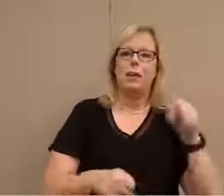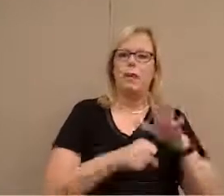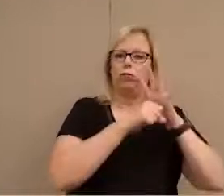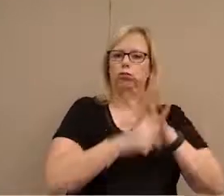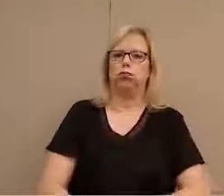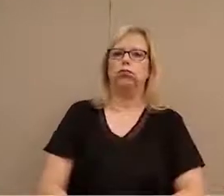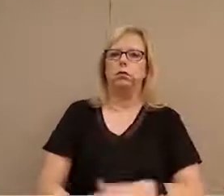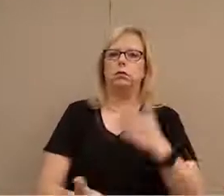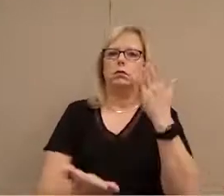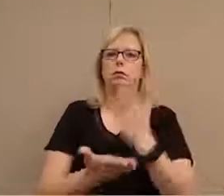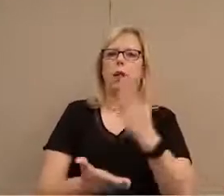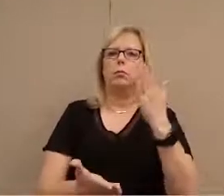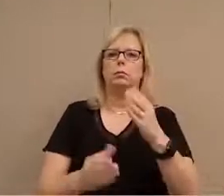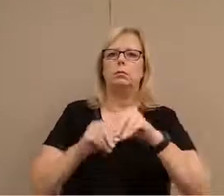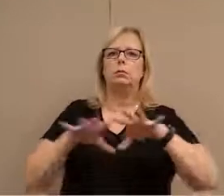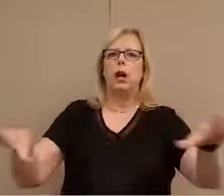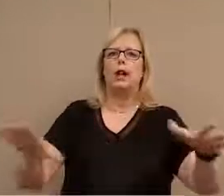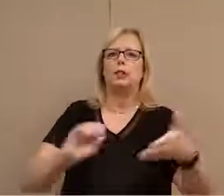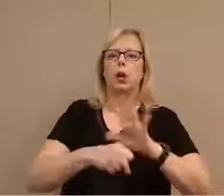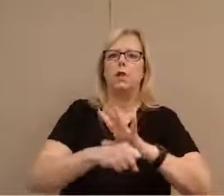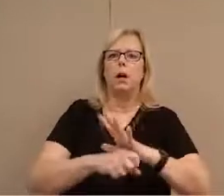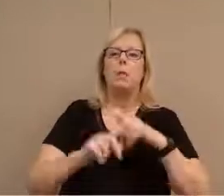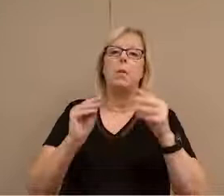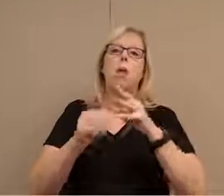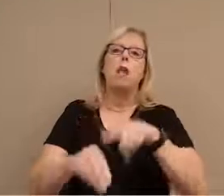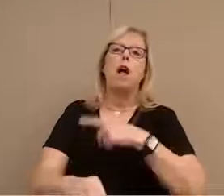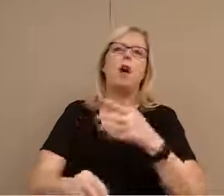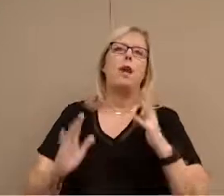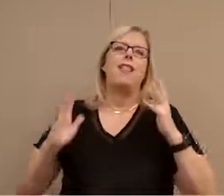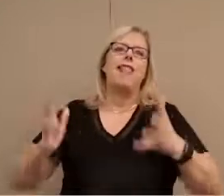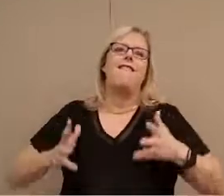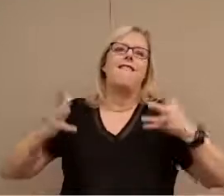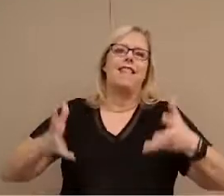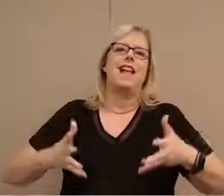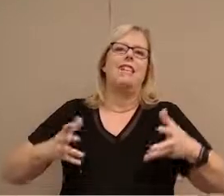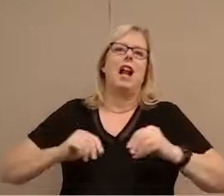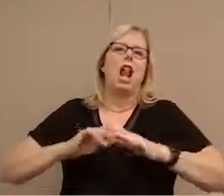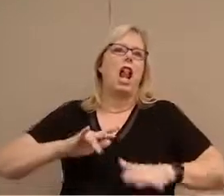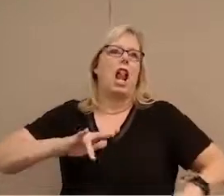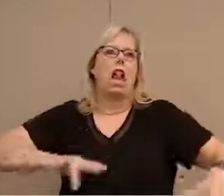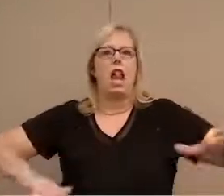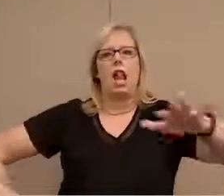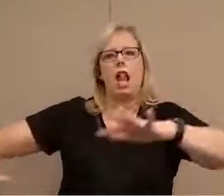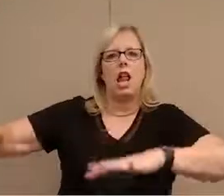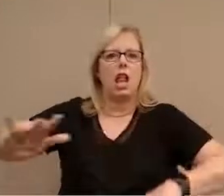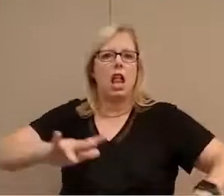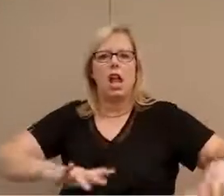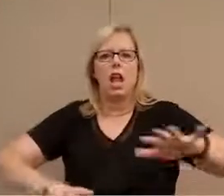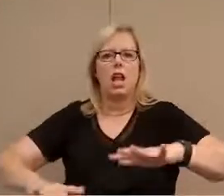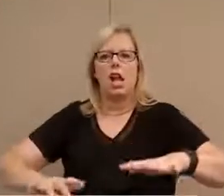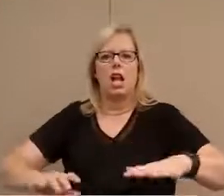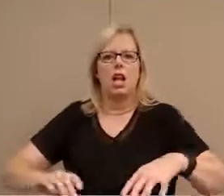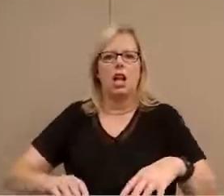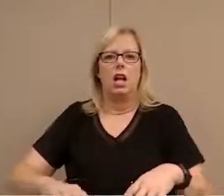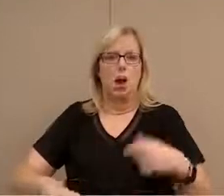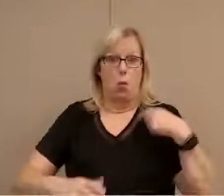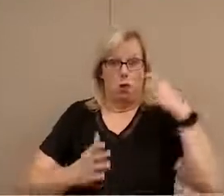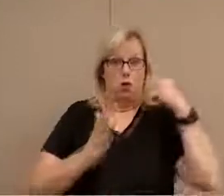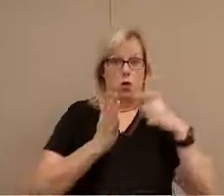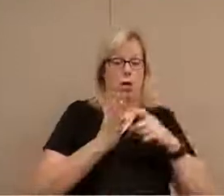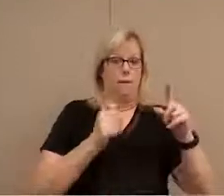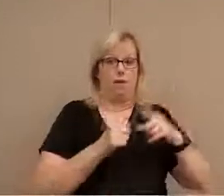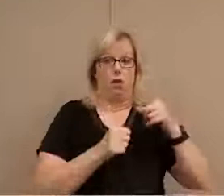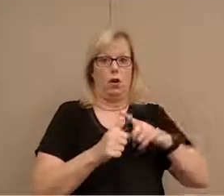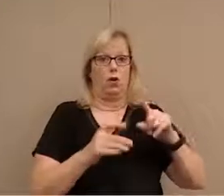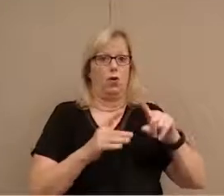stop this pandemic. But the longer we leave this virus to circulate, we saw in the beginning we